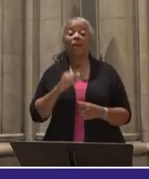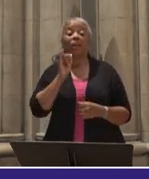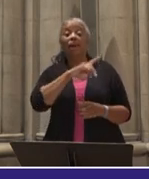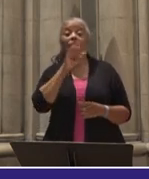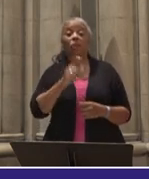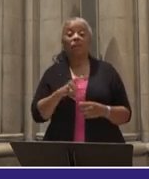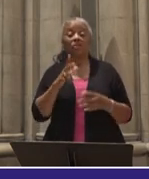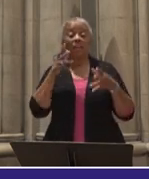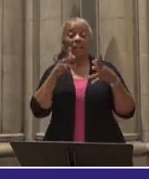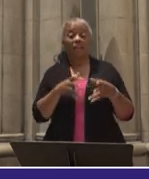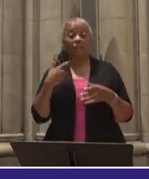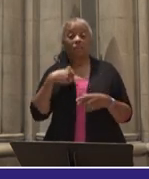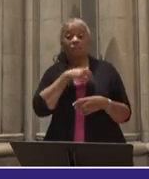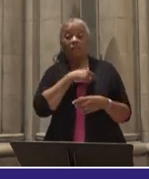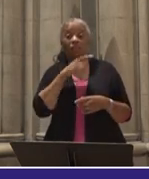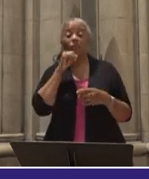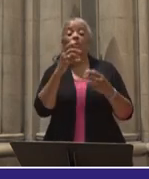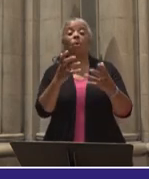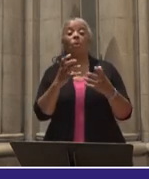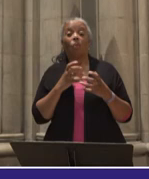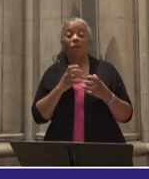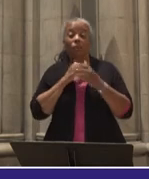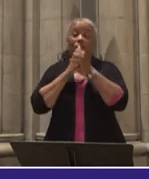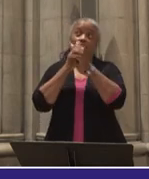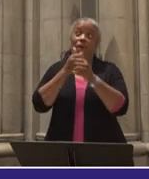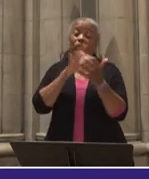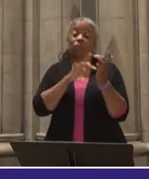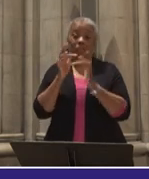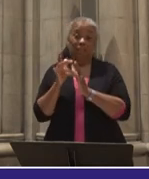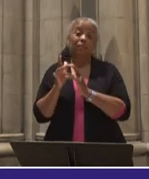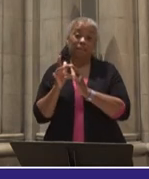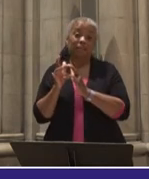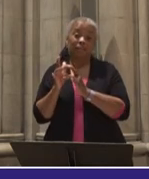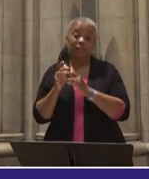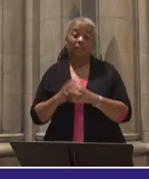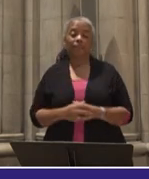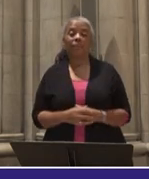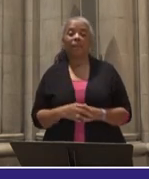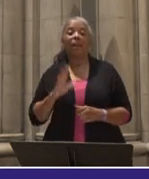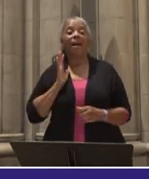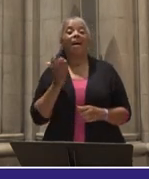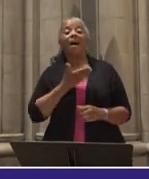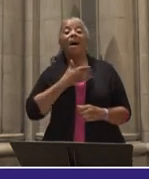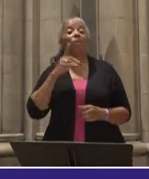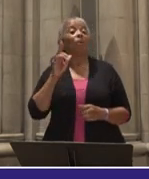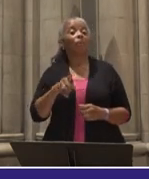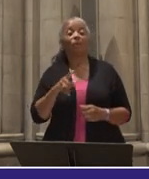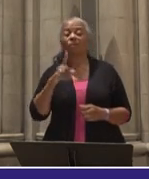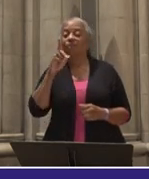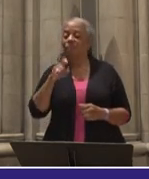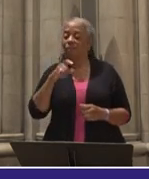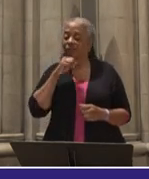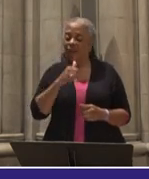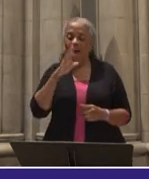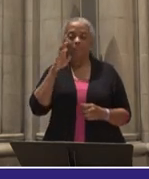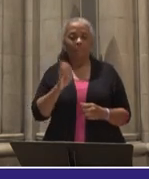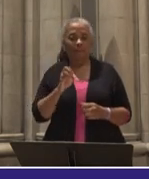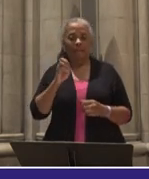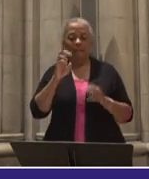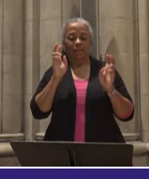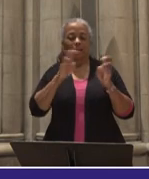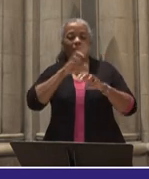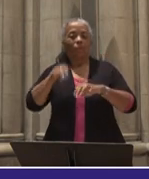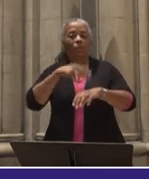those of us who want to follow Jesus. Ours should not be a question of